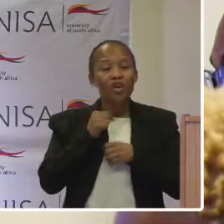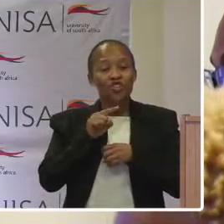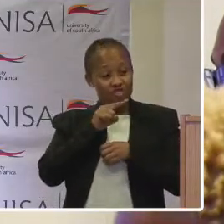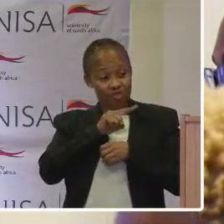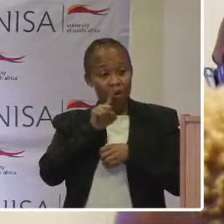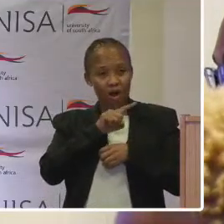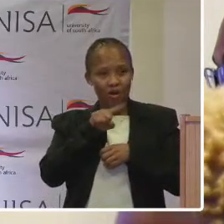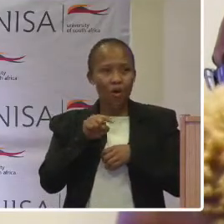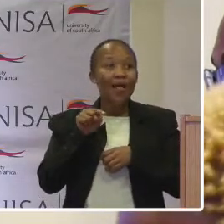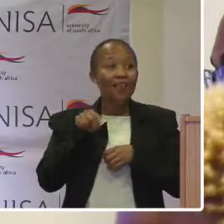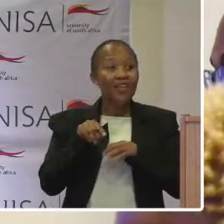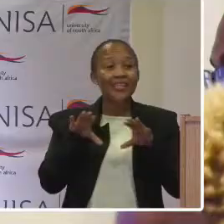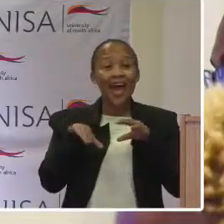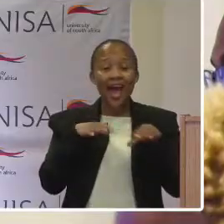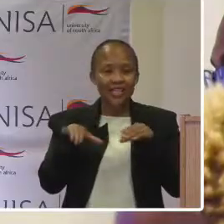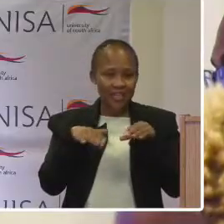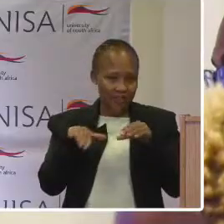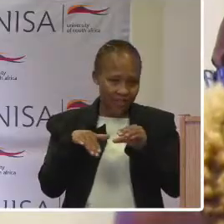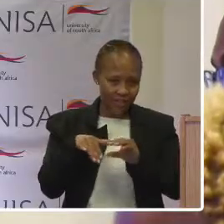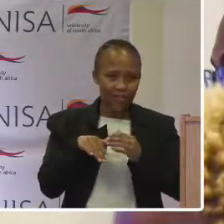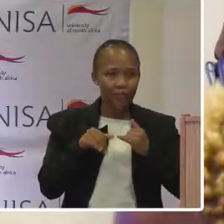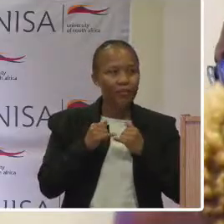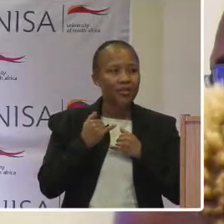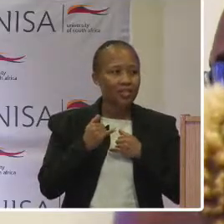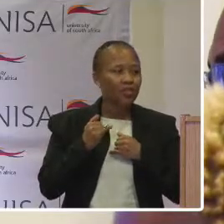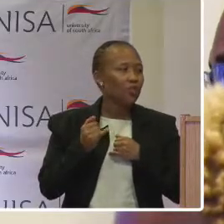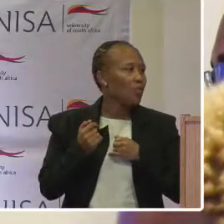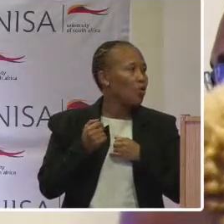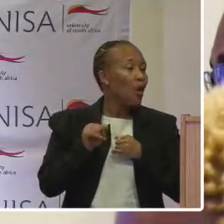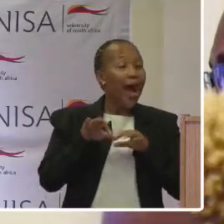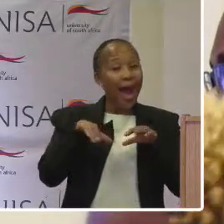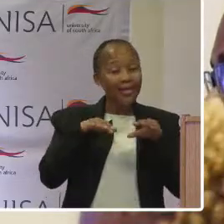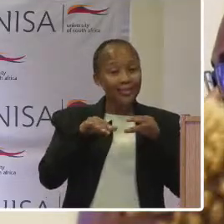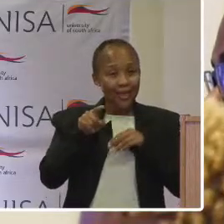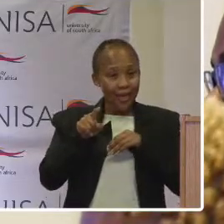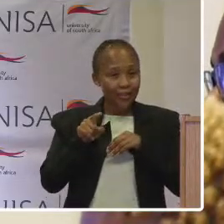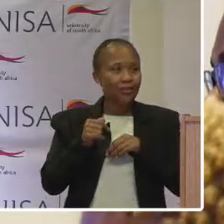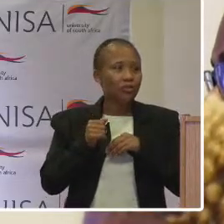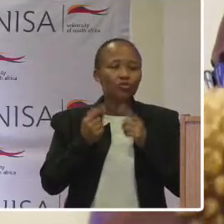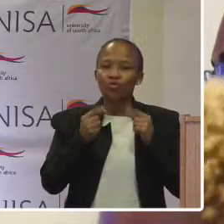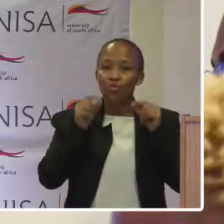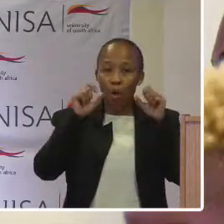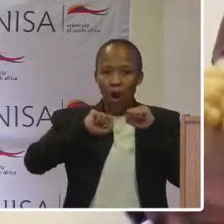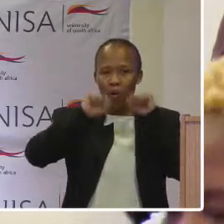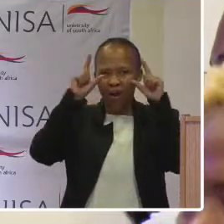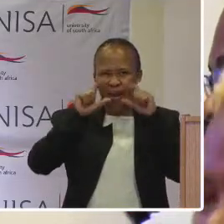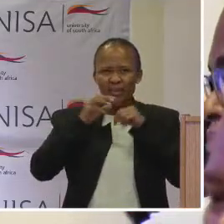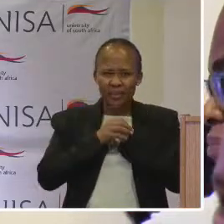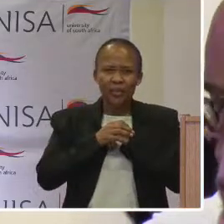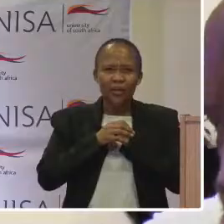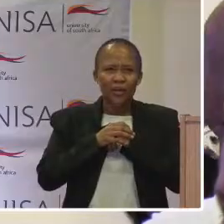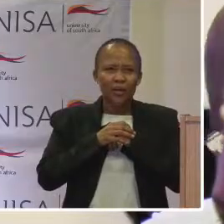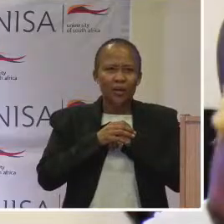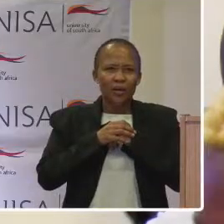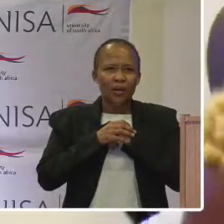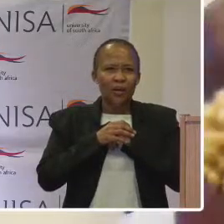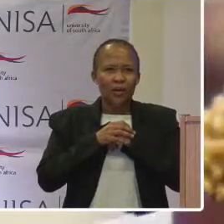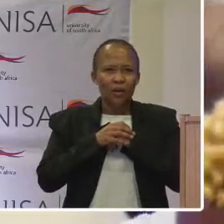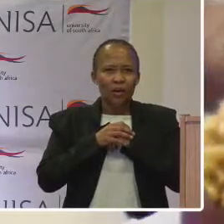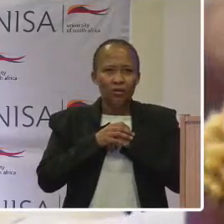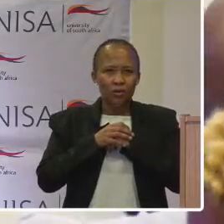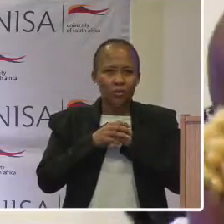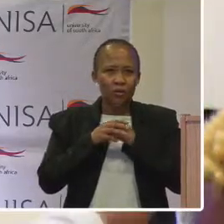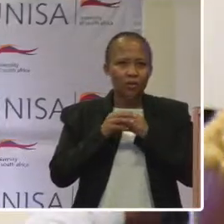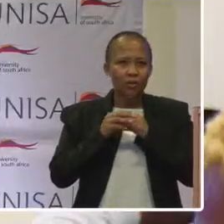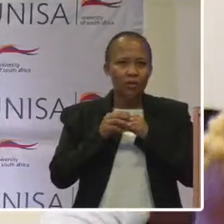Yes. exercise Yes. is not to call anyone out. Yes. This exercise is for awareness. Oh, okay. Me coming- Can I give you a